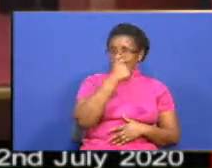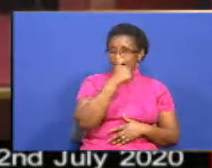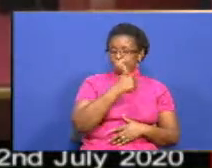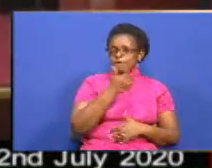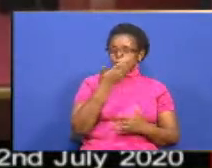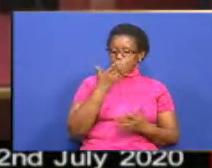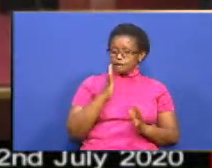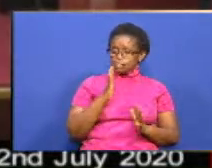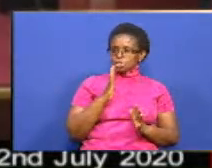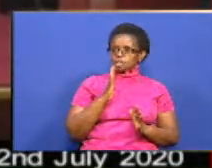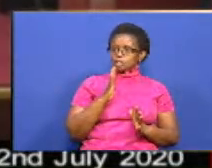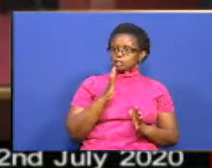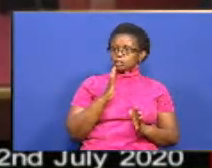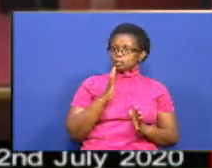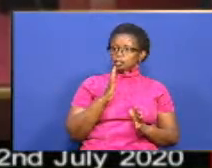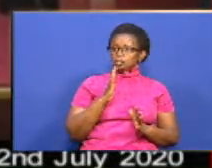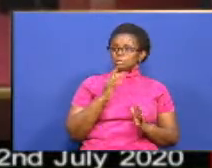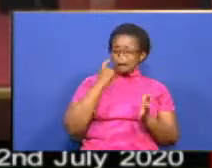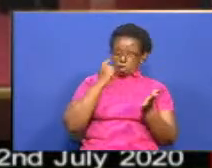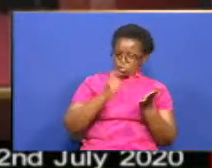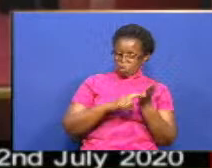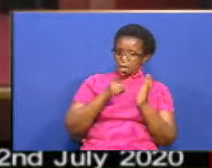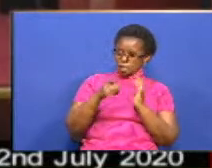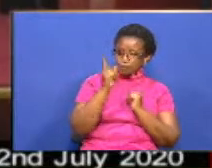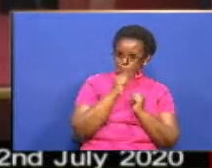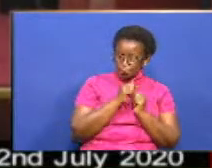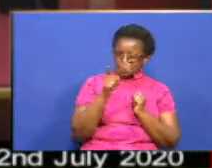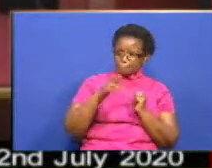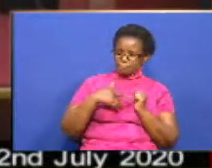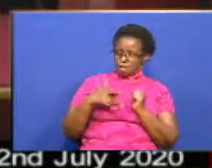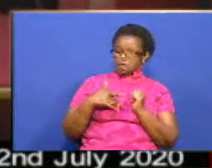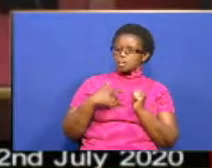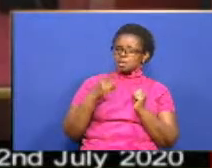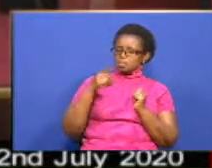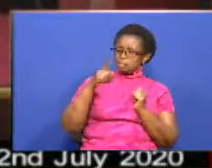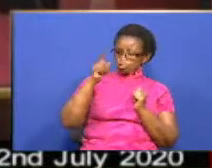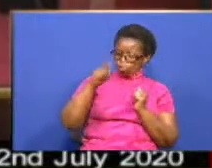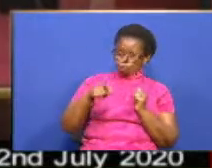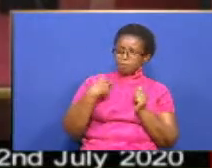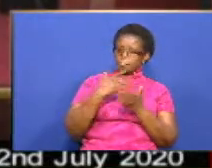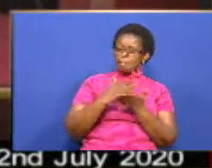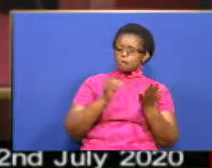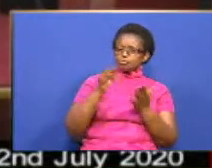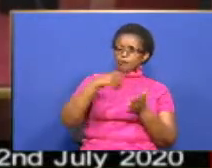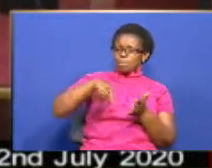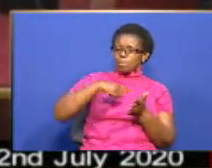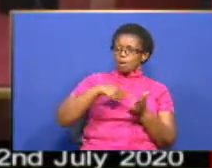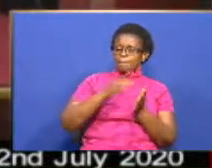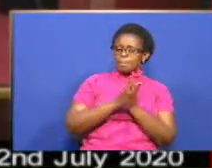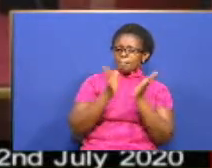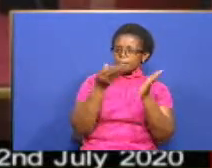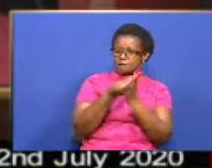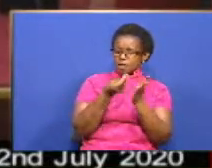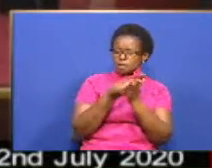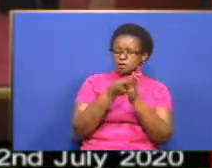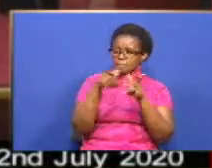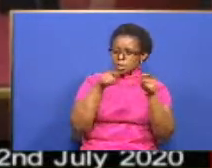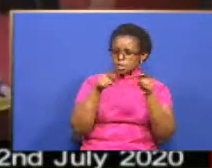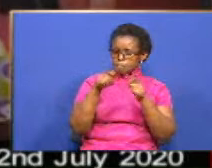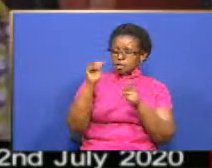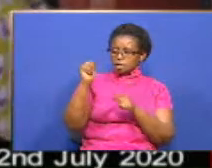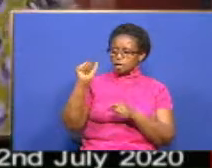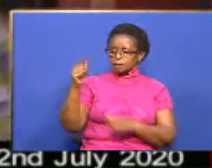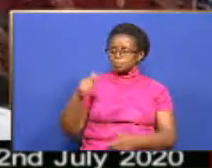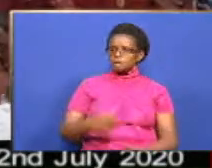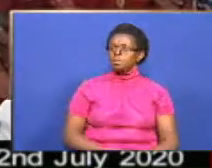has actually recognized it and felt it should be part of our Public Finance Management Act.